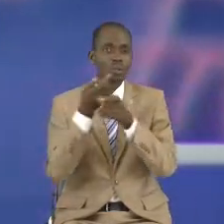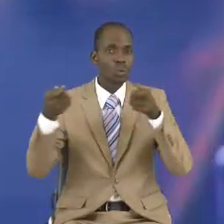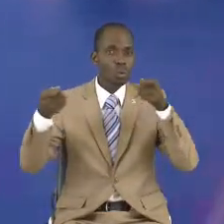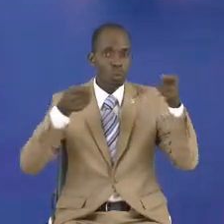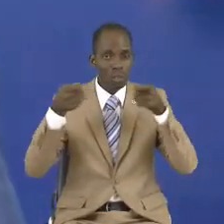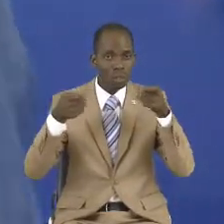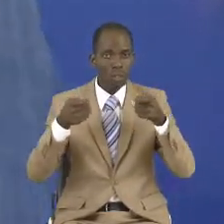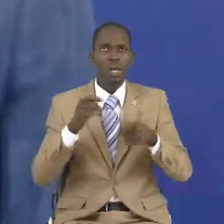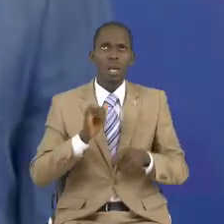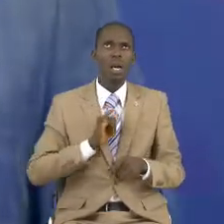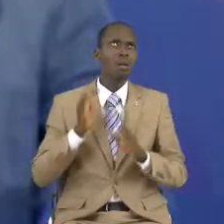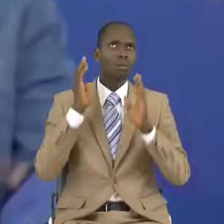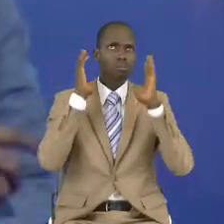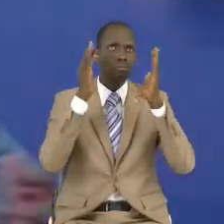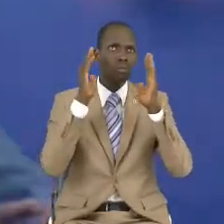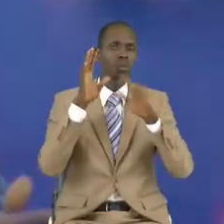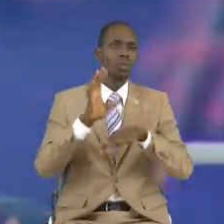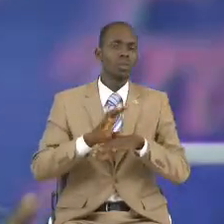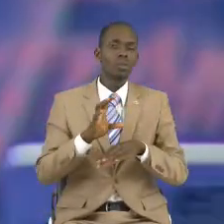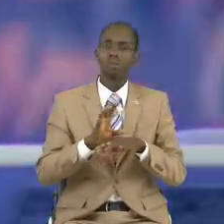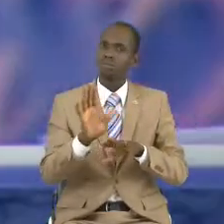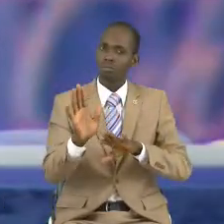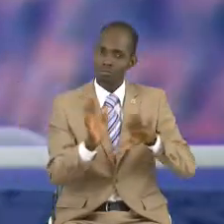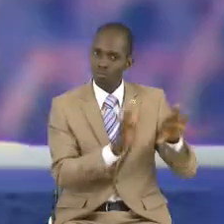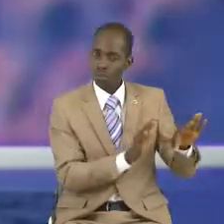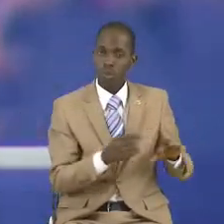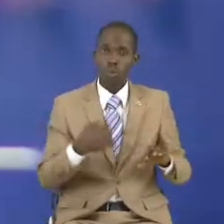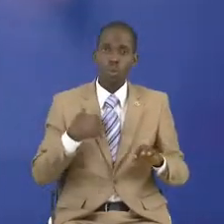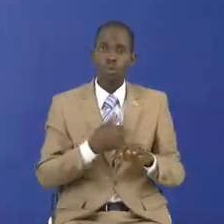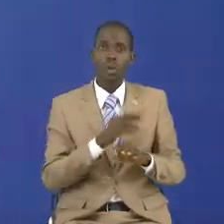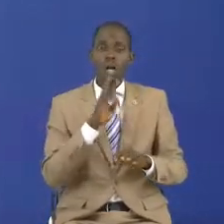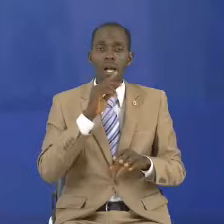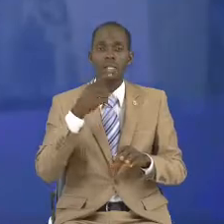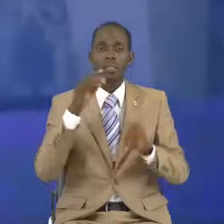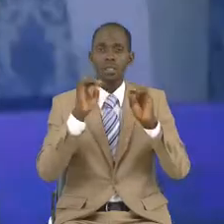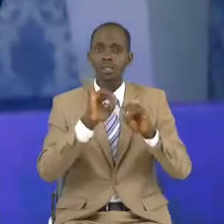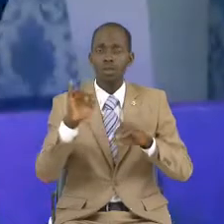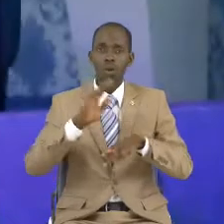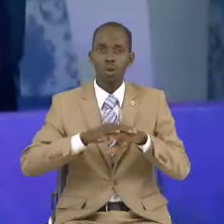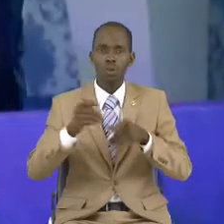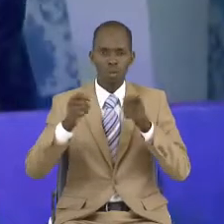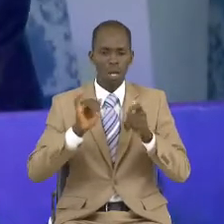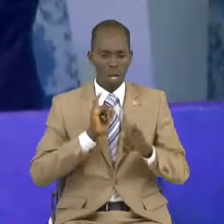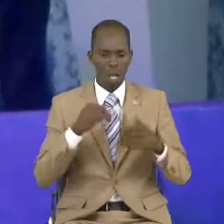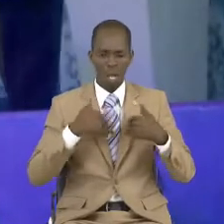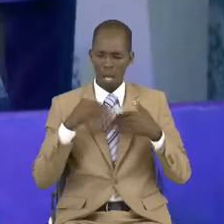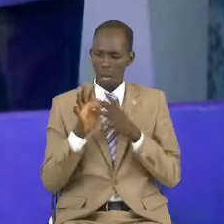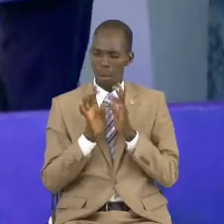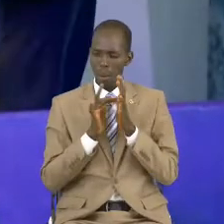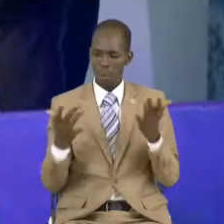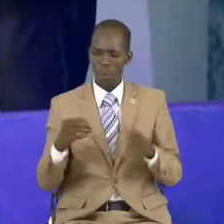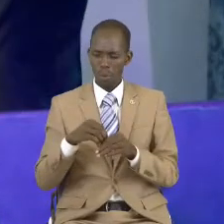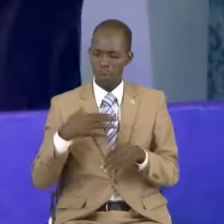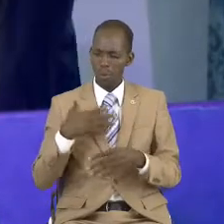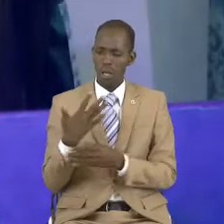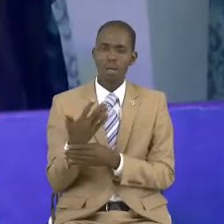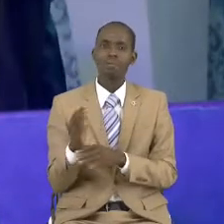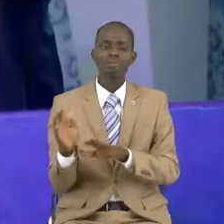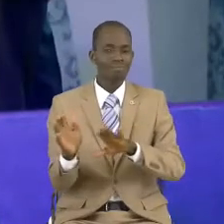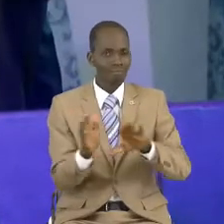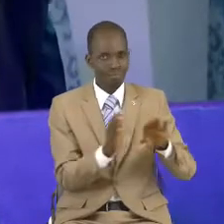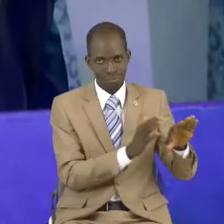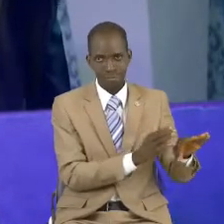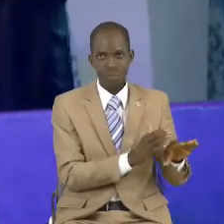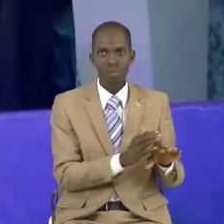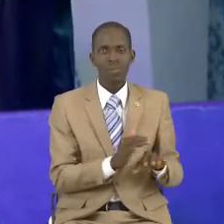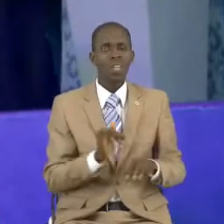talking about dominion i already hold the bible in my head i hear you we're talking about dominion i already know